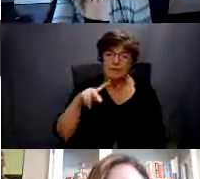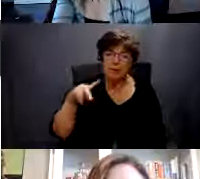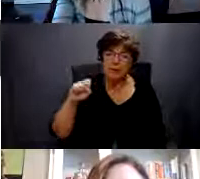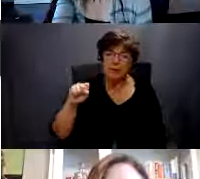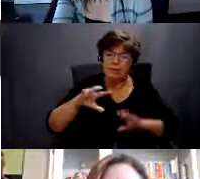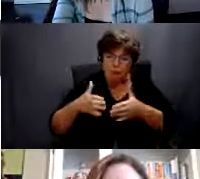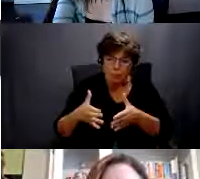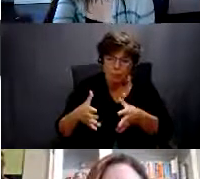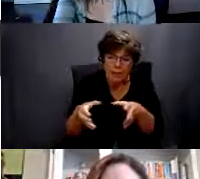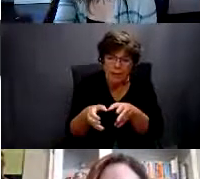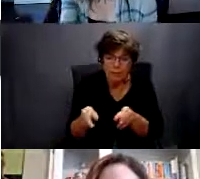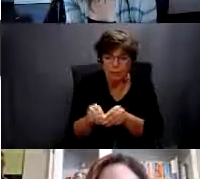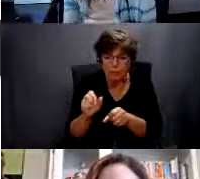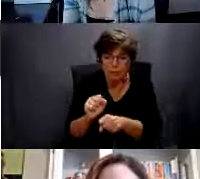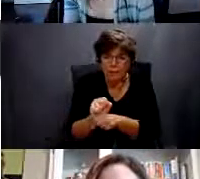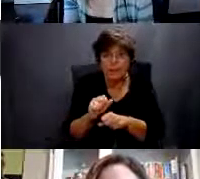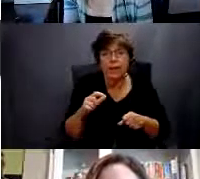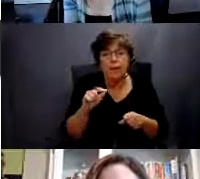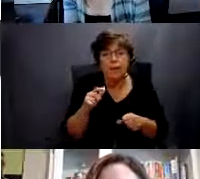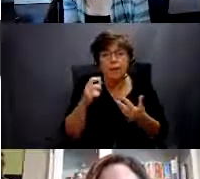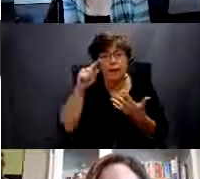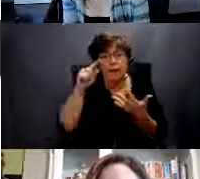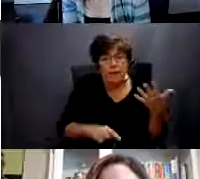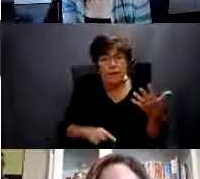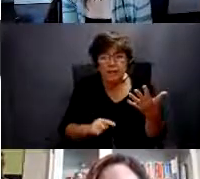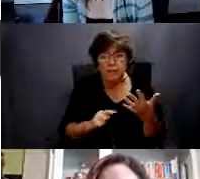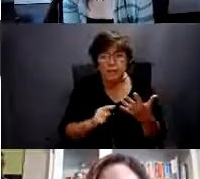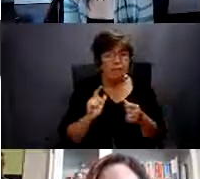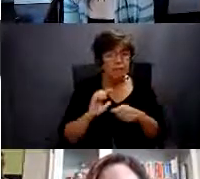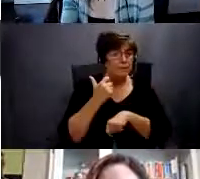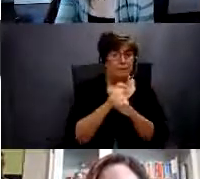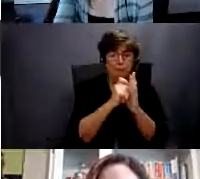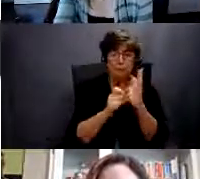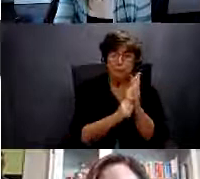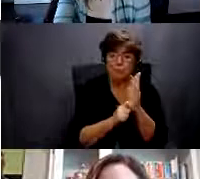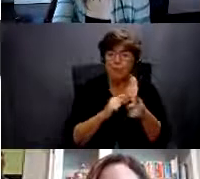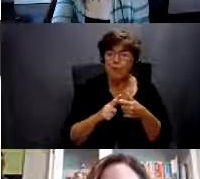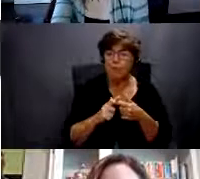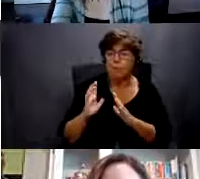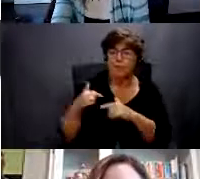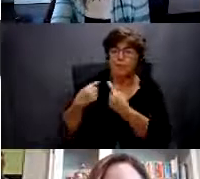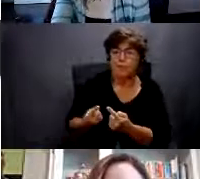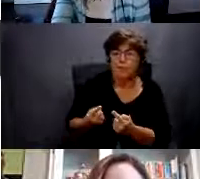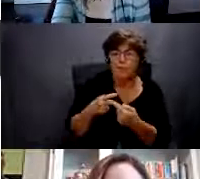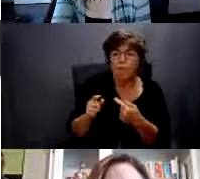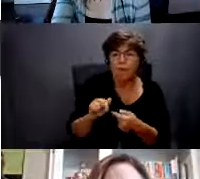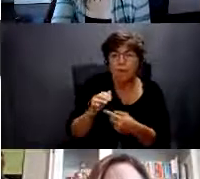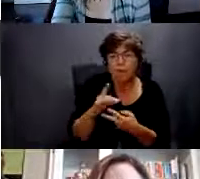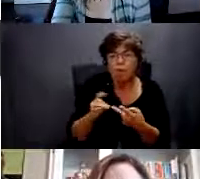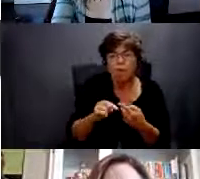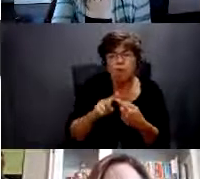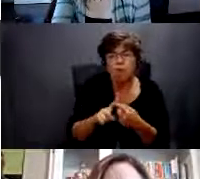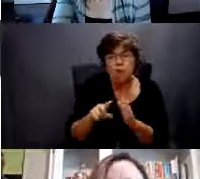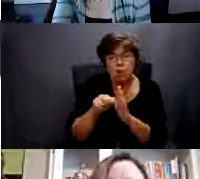of practice. Many of these guidelines were inspired by or adapted from pieces of the Alternatives to Suicide